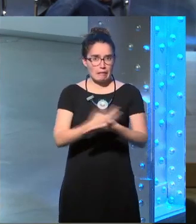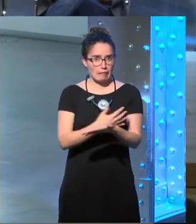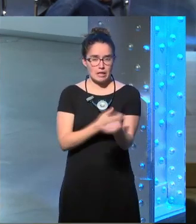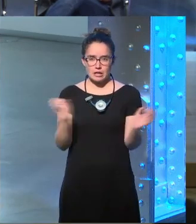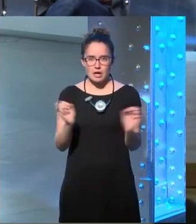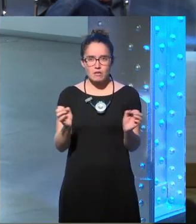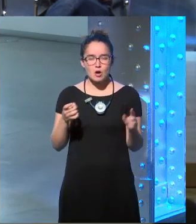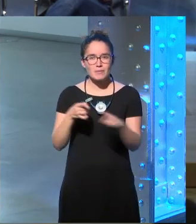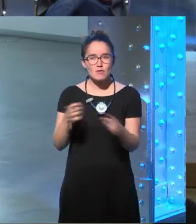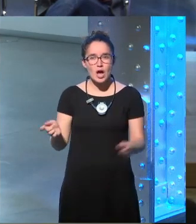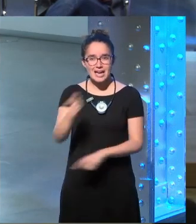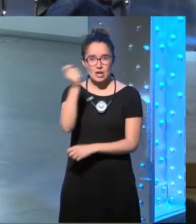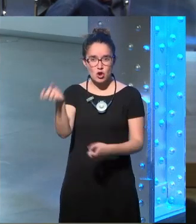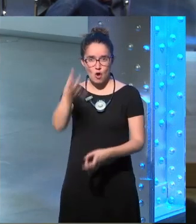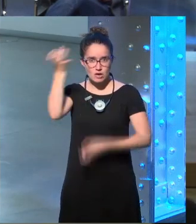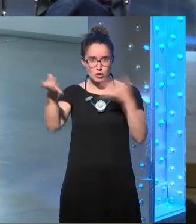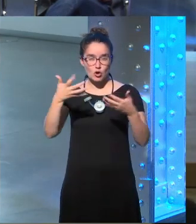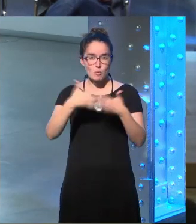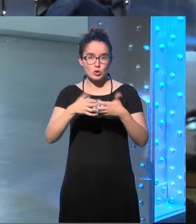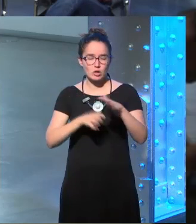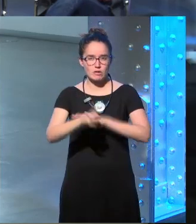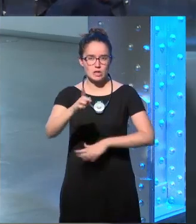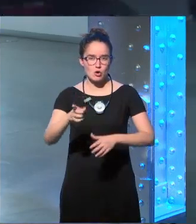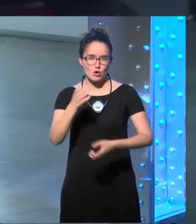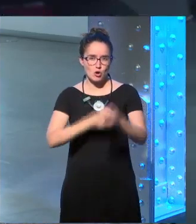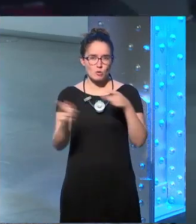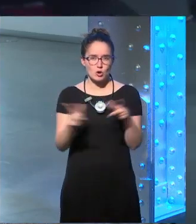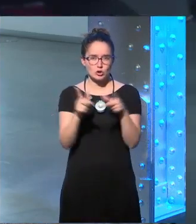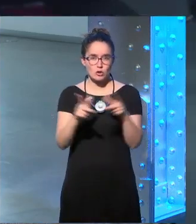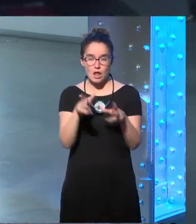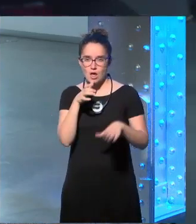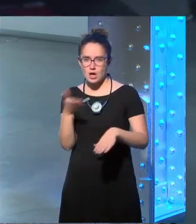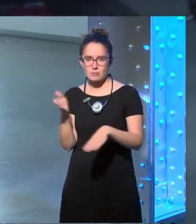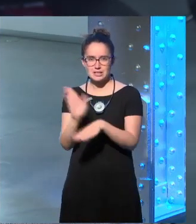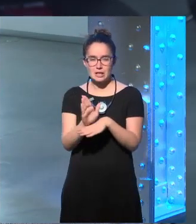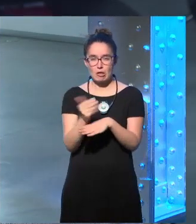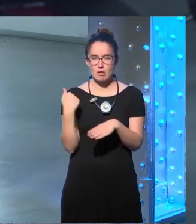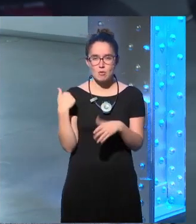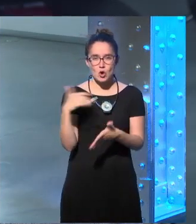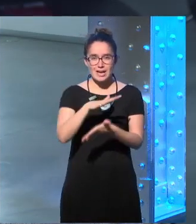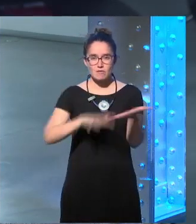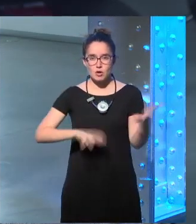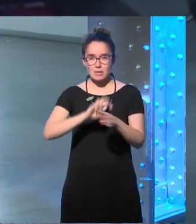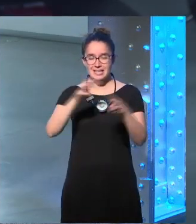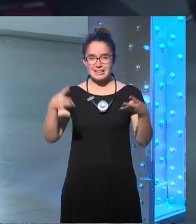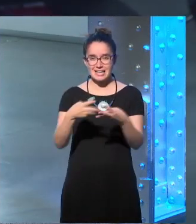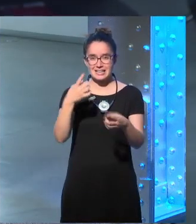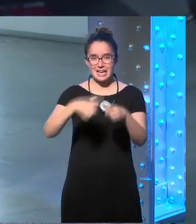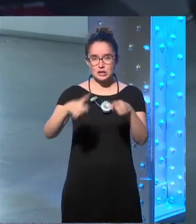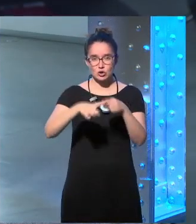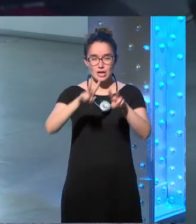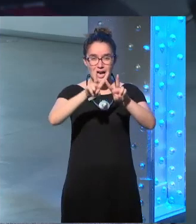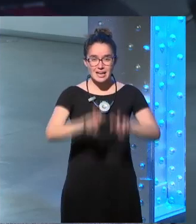General of the Cotec Foundation to promote the innovation as a driver for economic progress. They